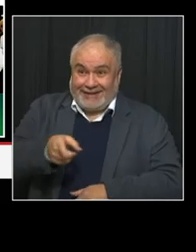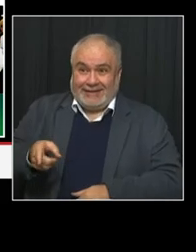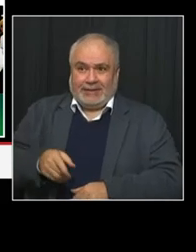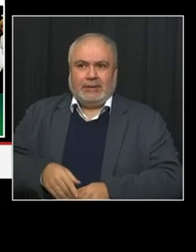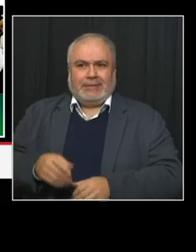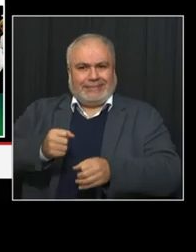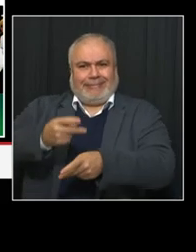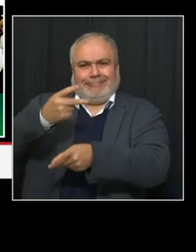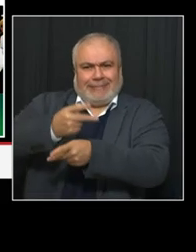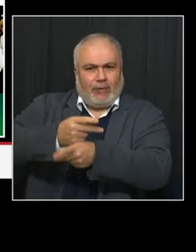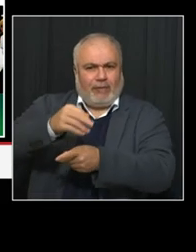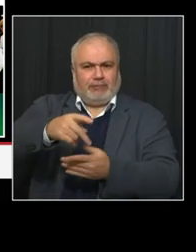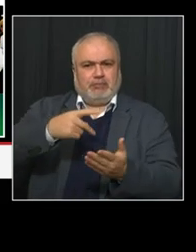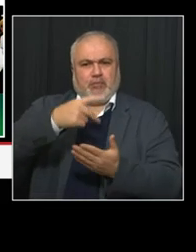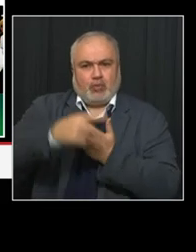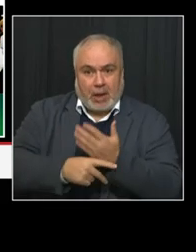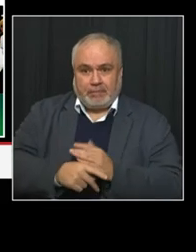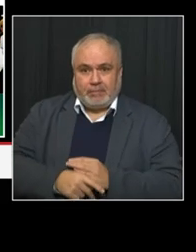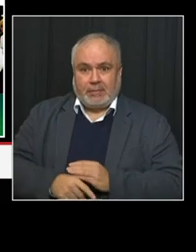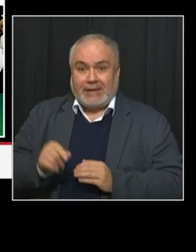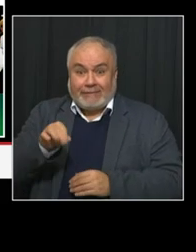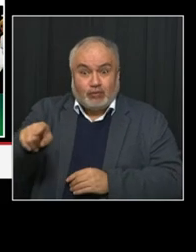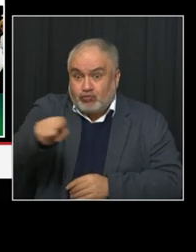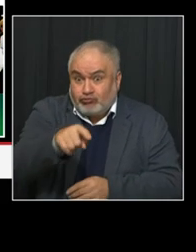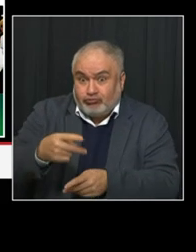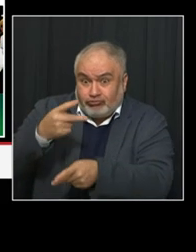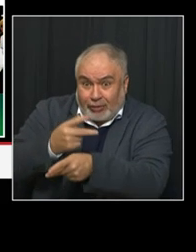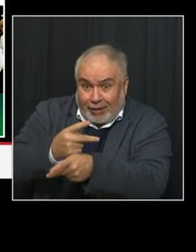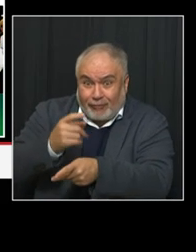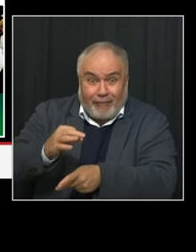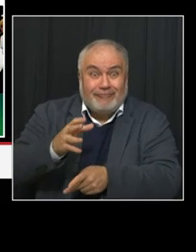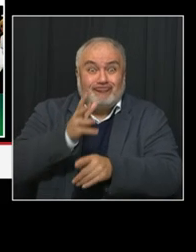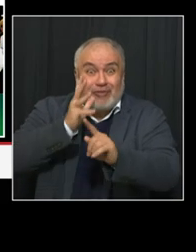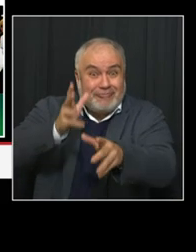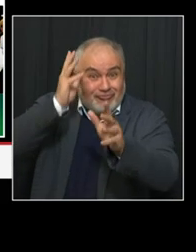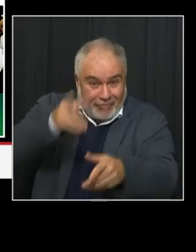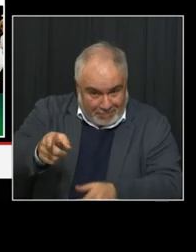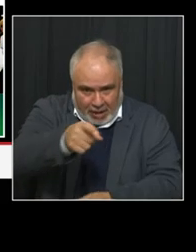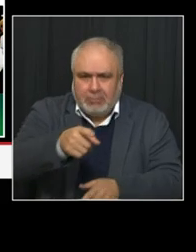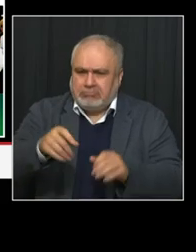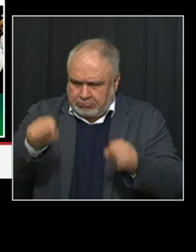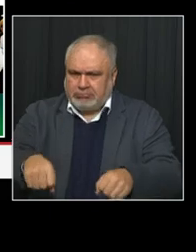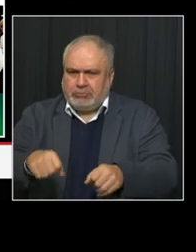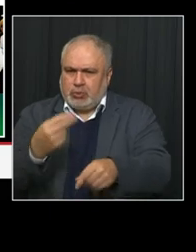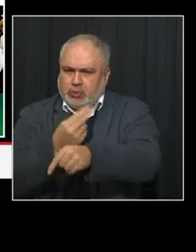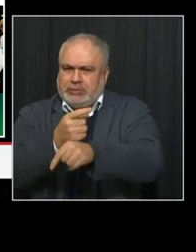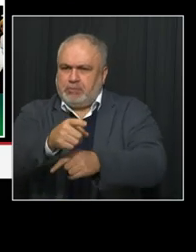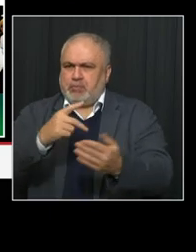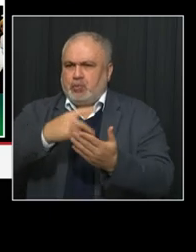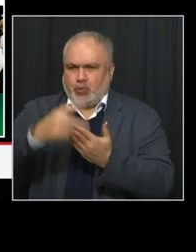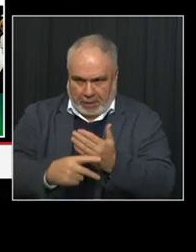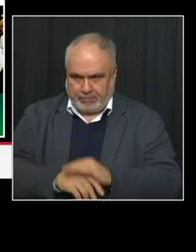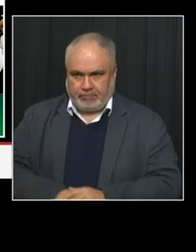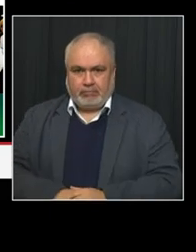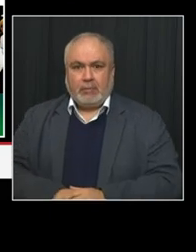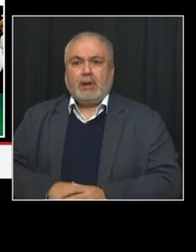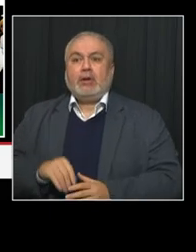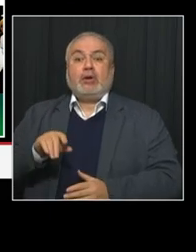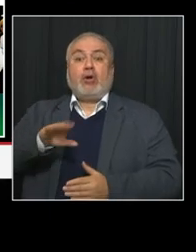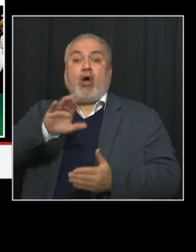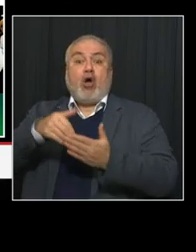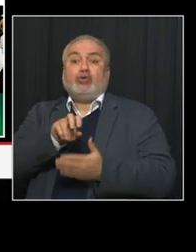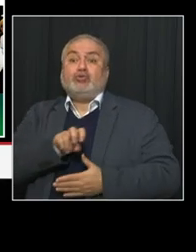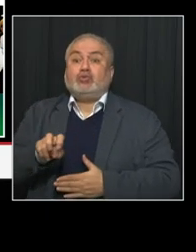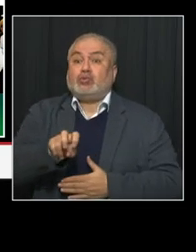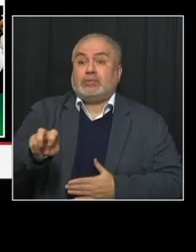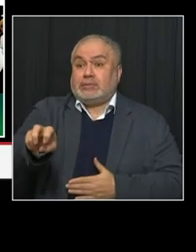We've expanded the Home Delivered Meals program, created new dementia navigators, and expanded the very popular Connector Card